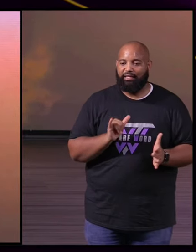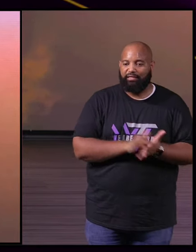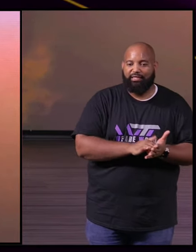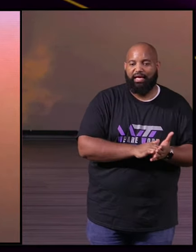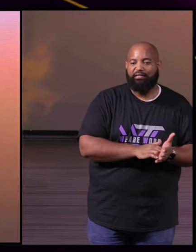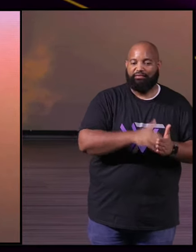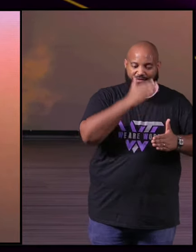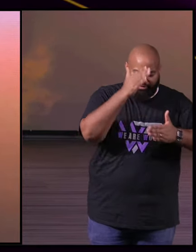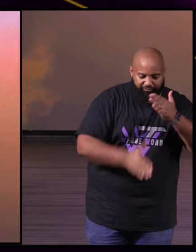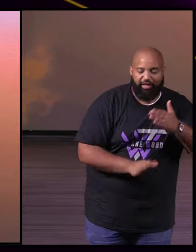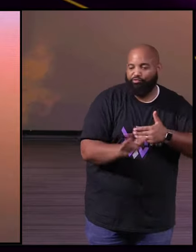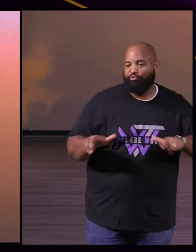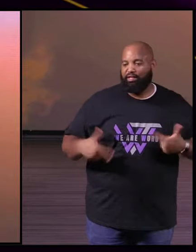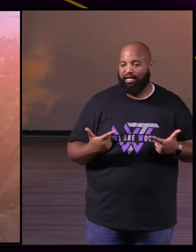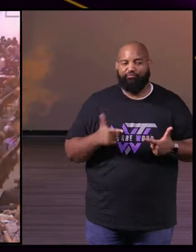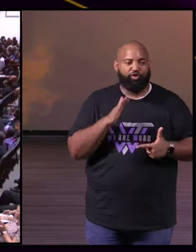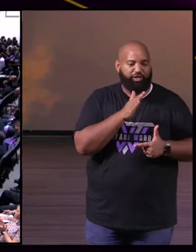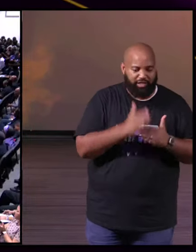final.